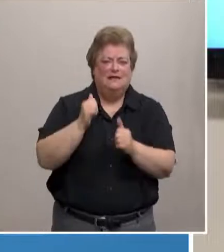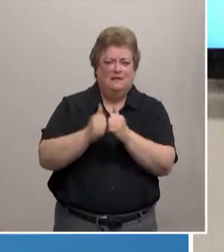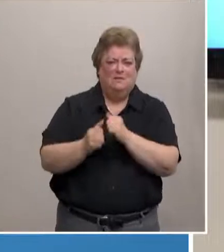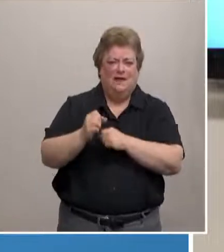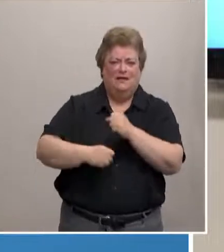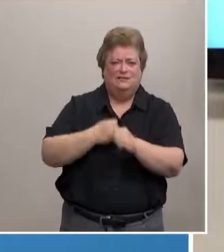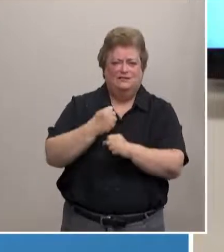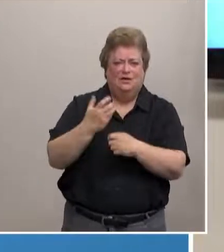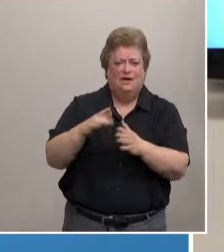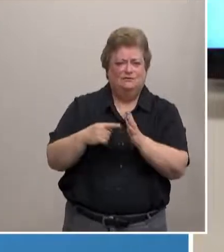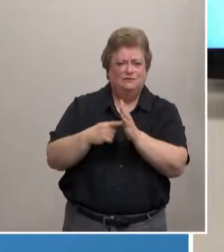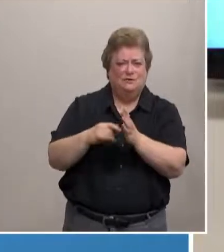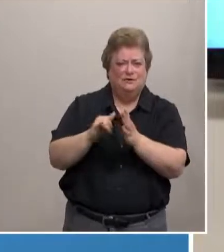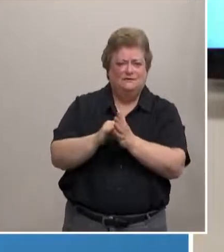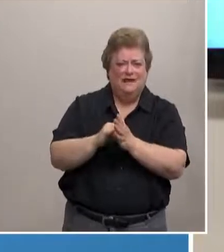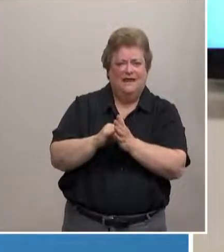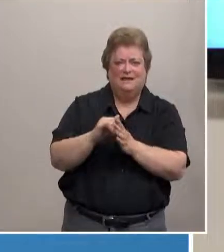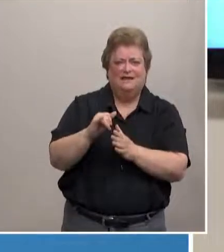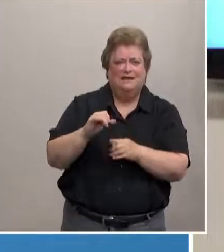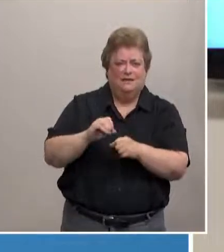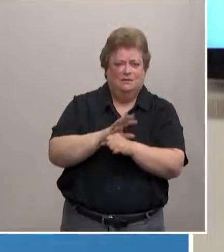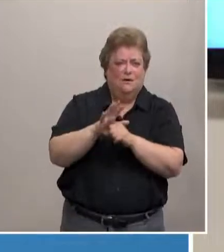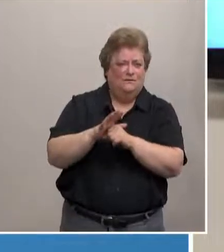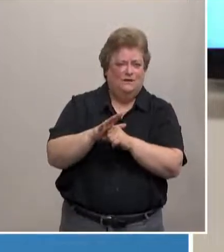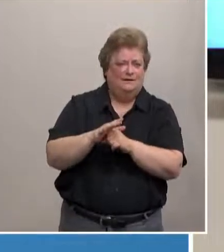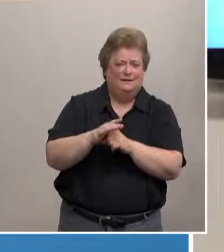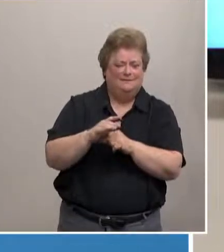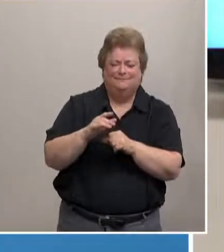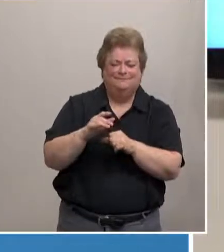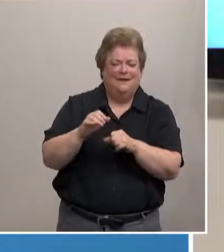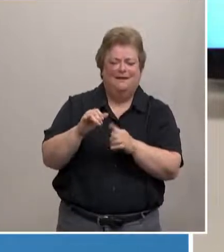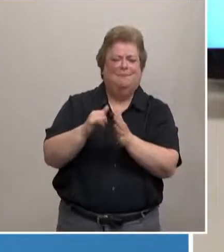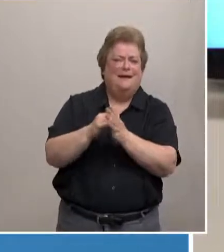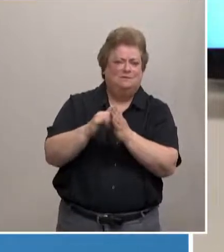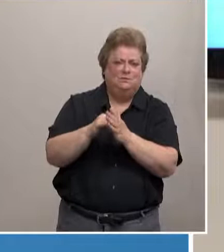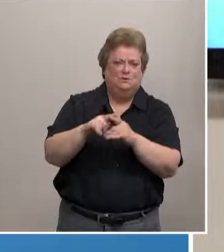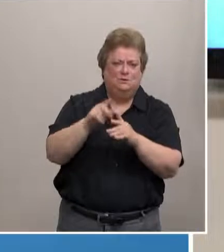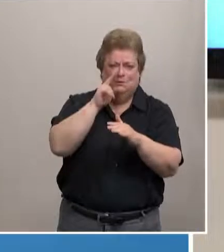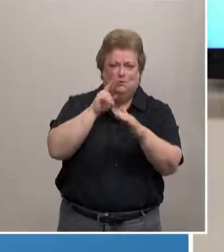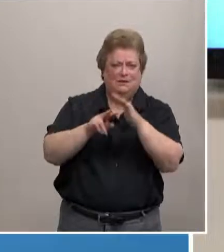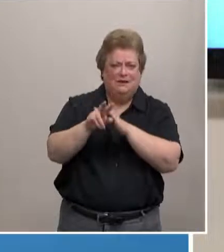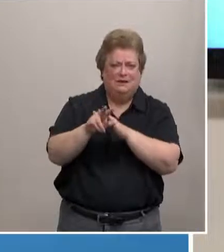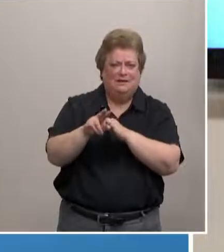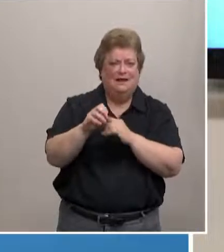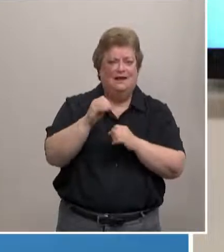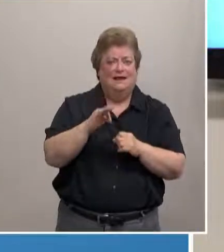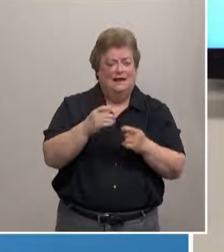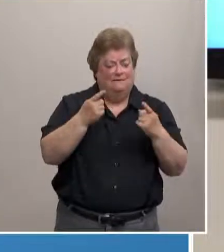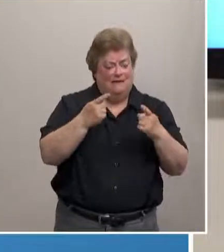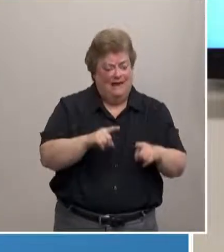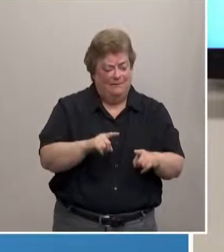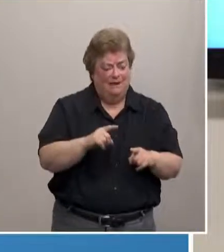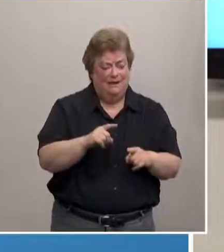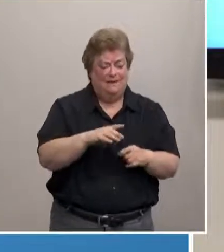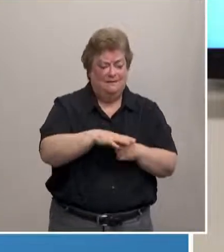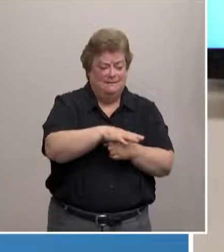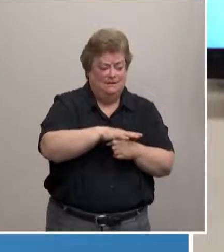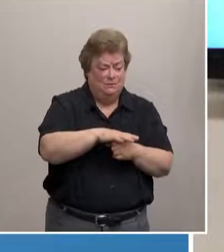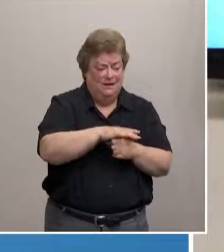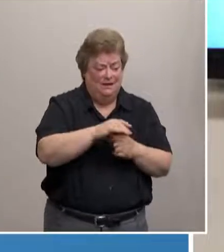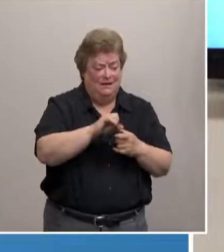shown us that this virus can be unpredictable. If our local situation changes, we will reevaluate the